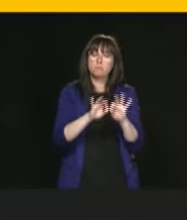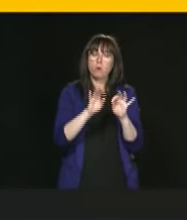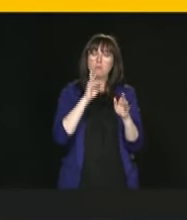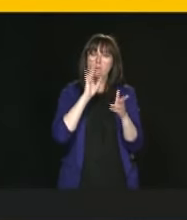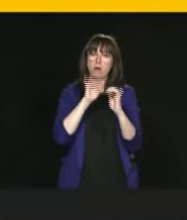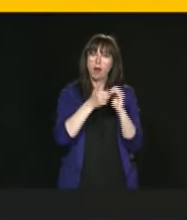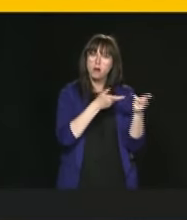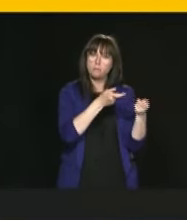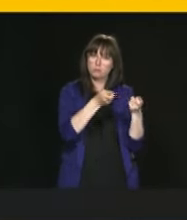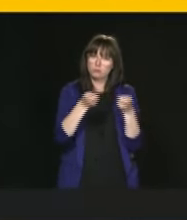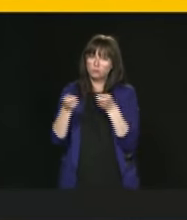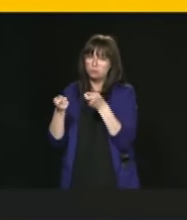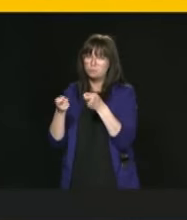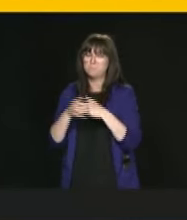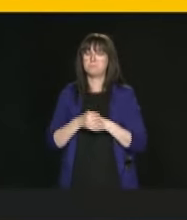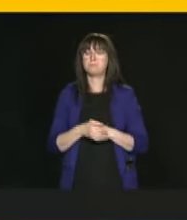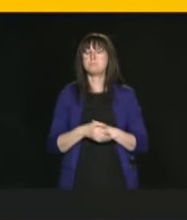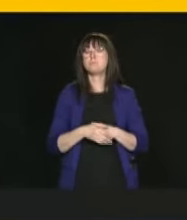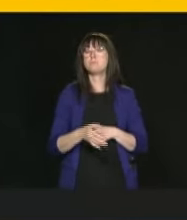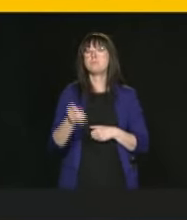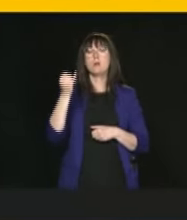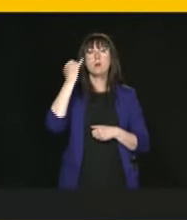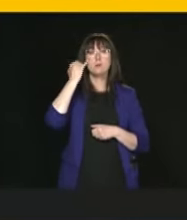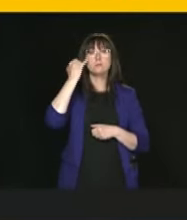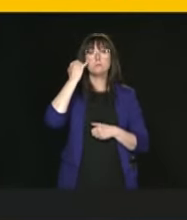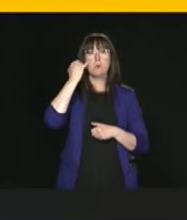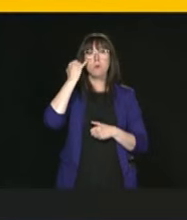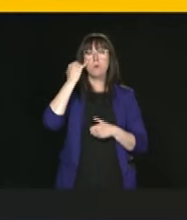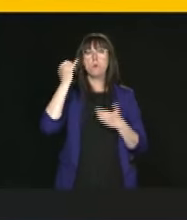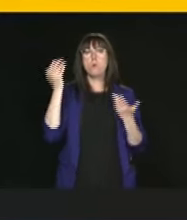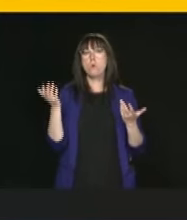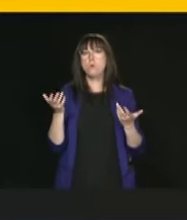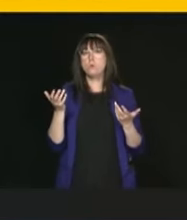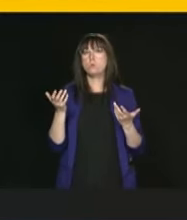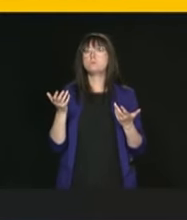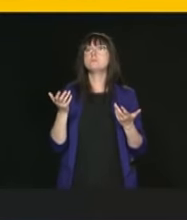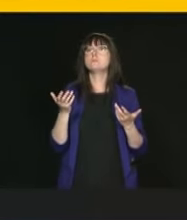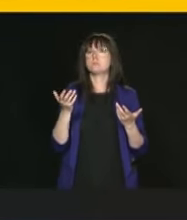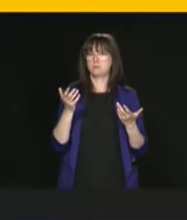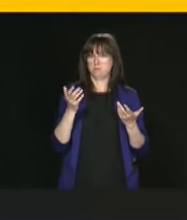were any uptick in cases,